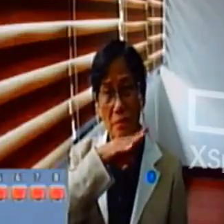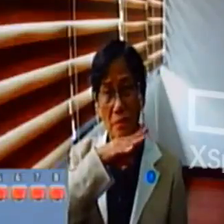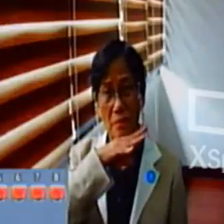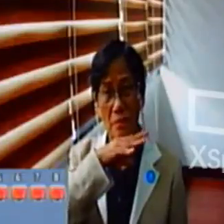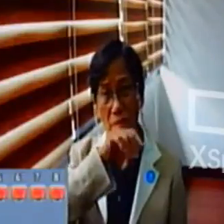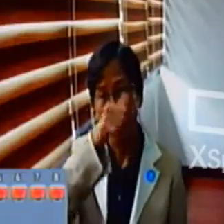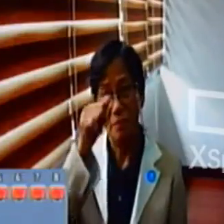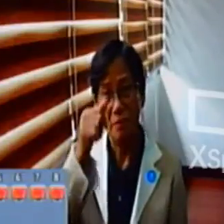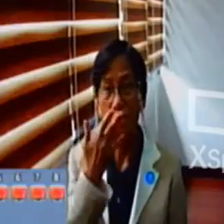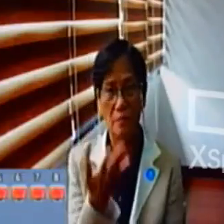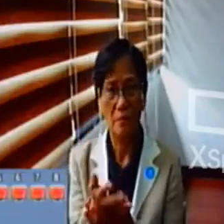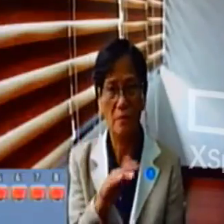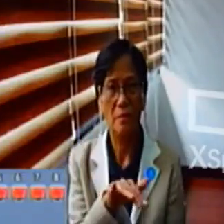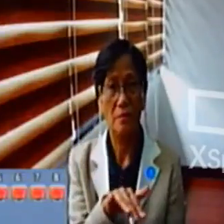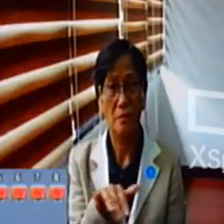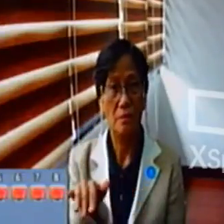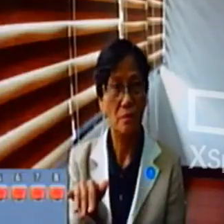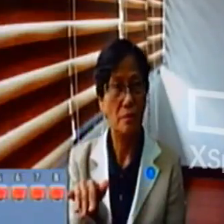Good afternoon.